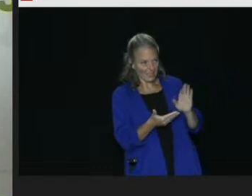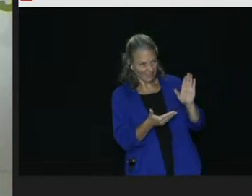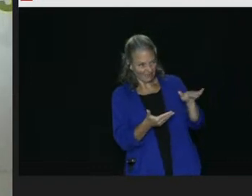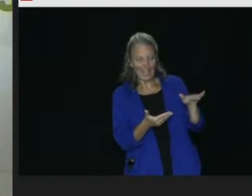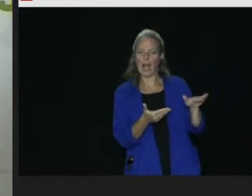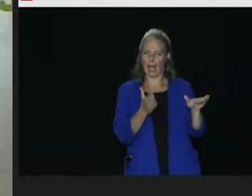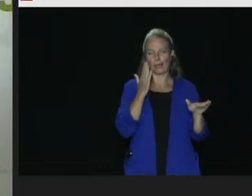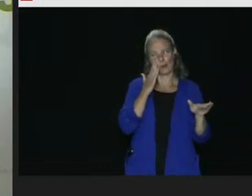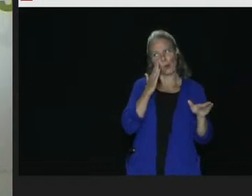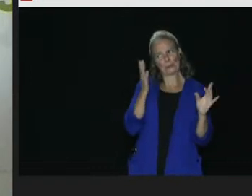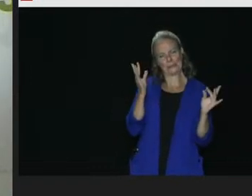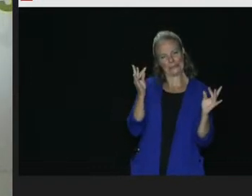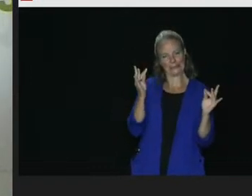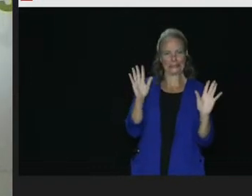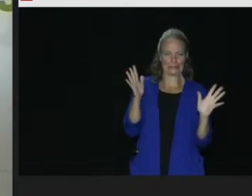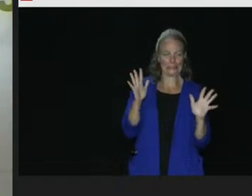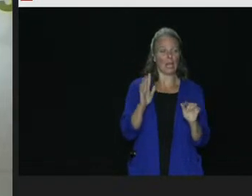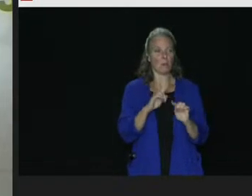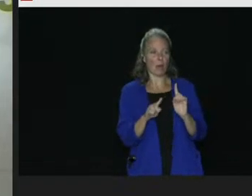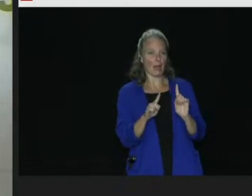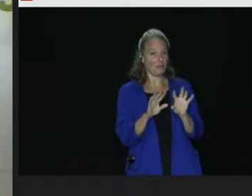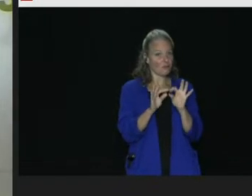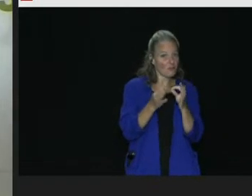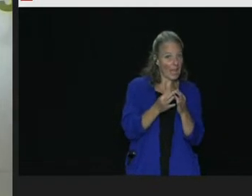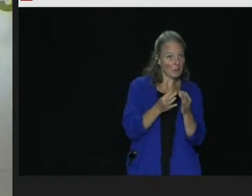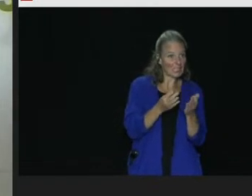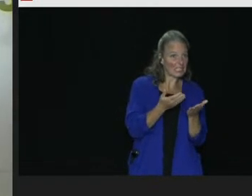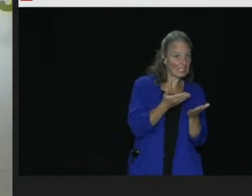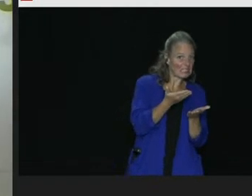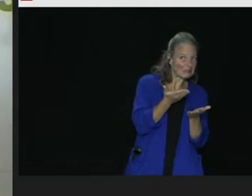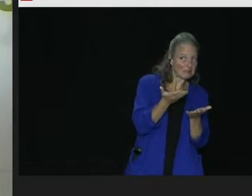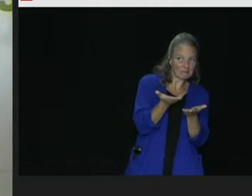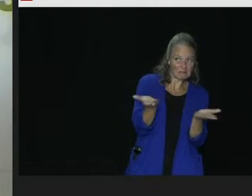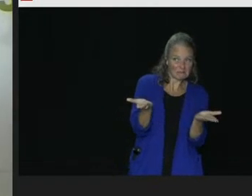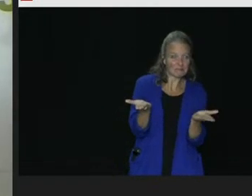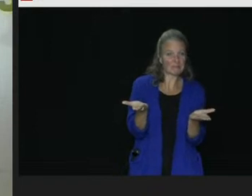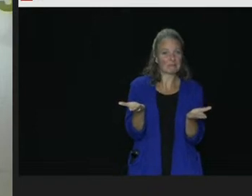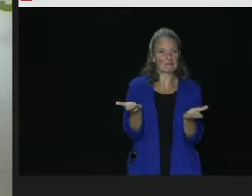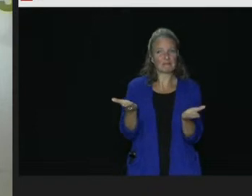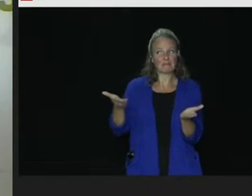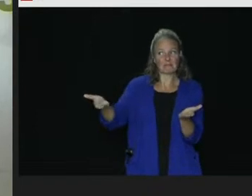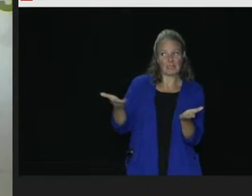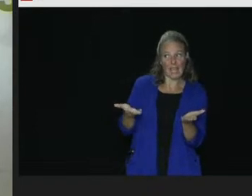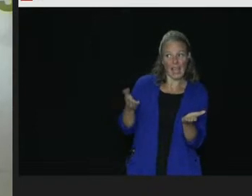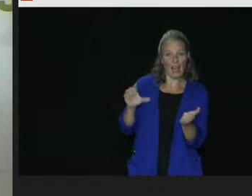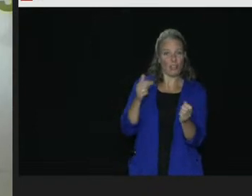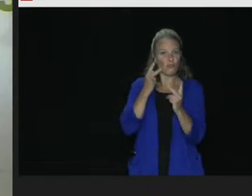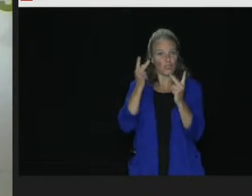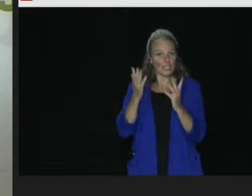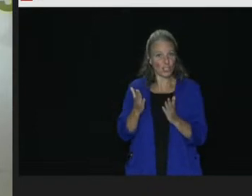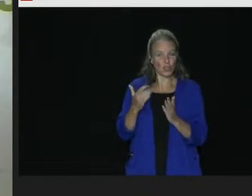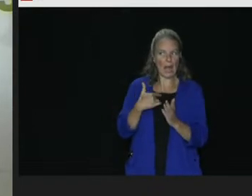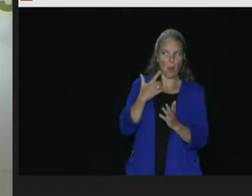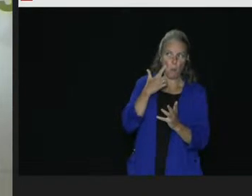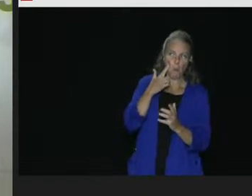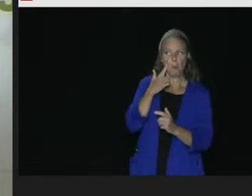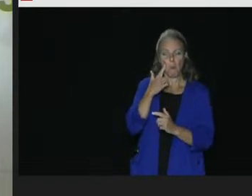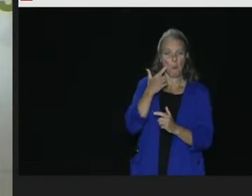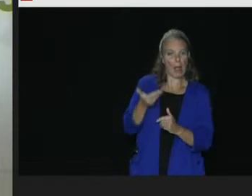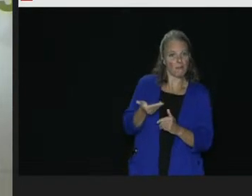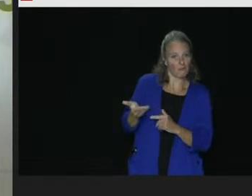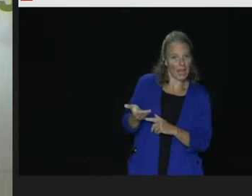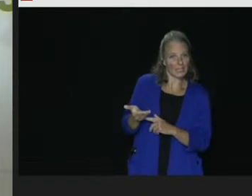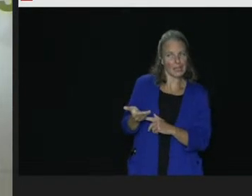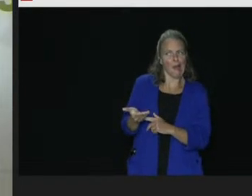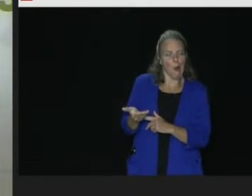a difficult question sometimes, but ask your family, or if you had people outside of your family that you're thinking of inviting, do